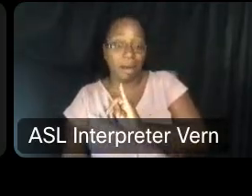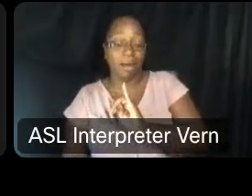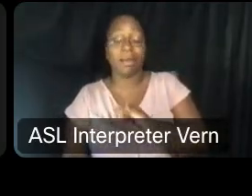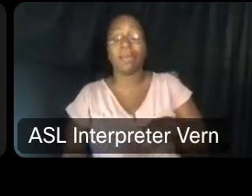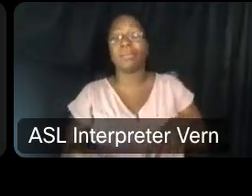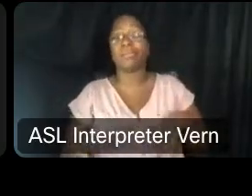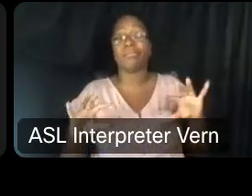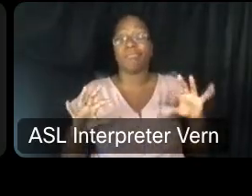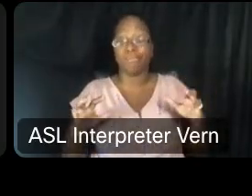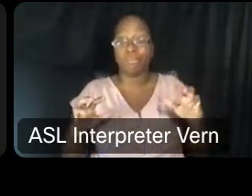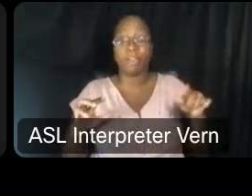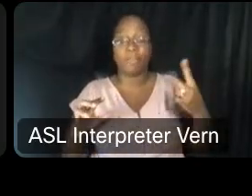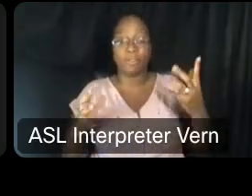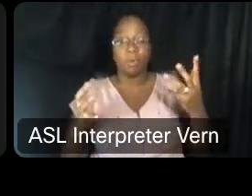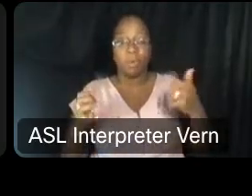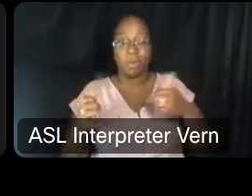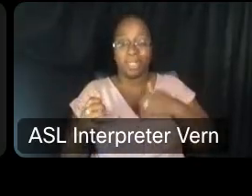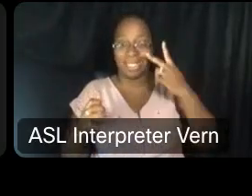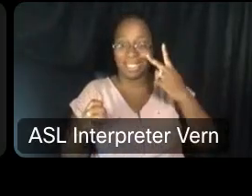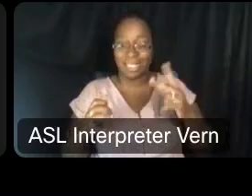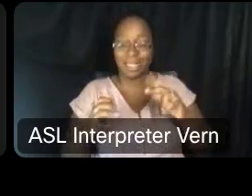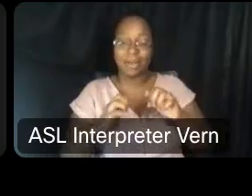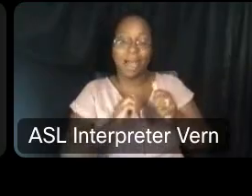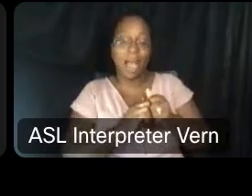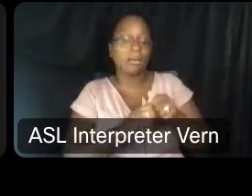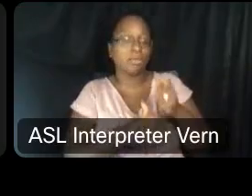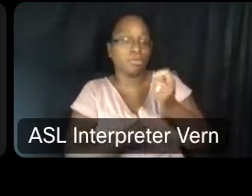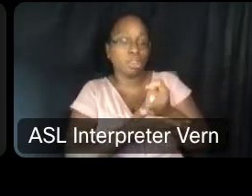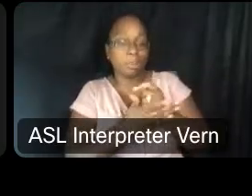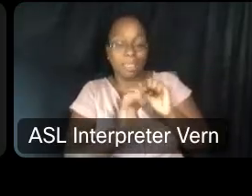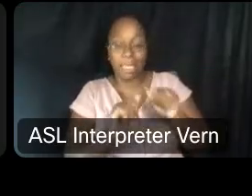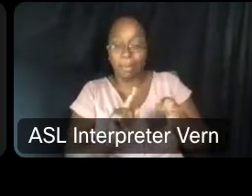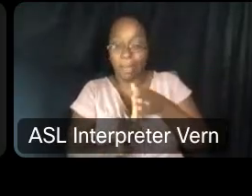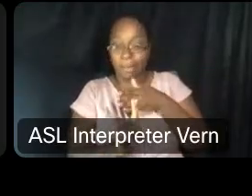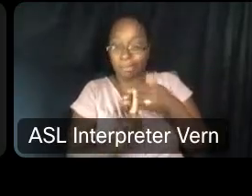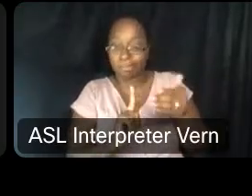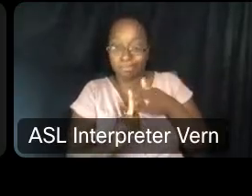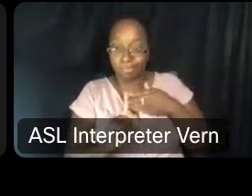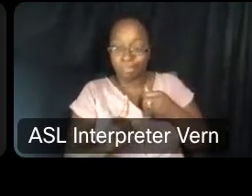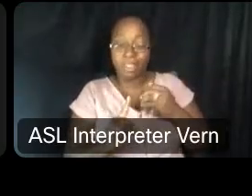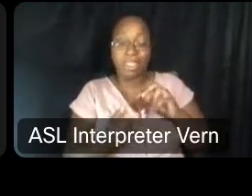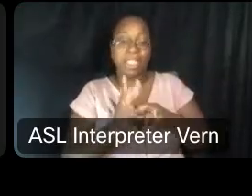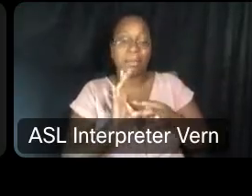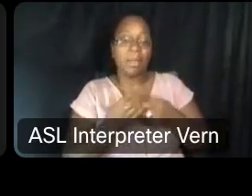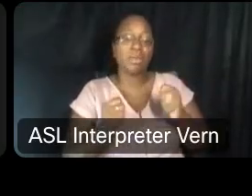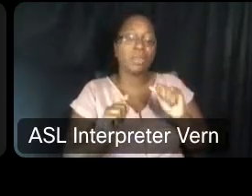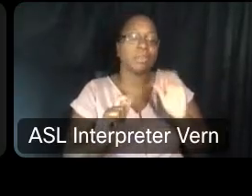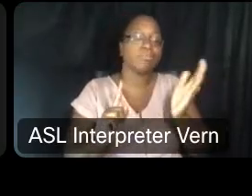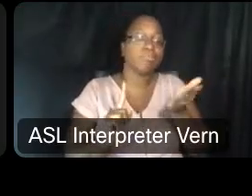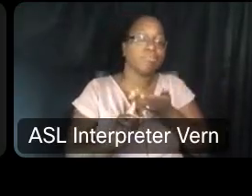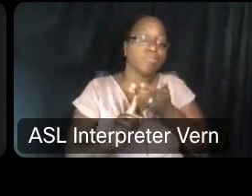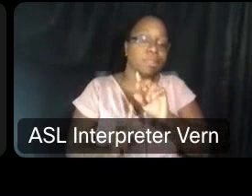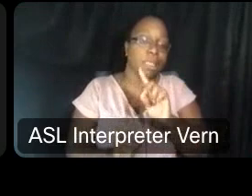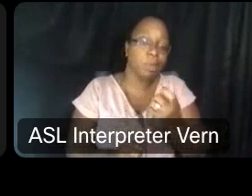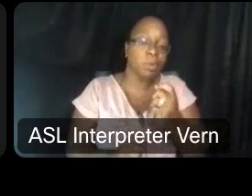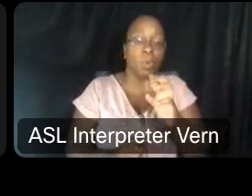look at is the manipulation of treatment. And this is the attempt to influence diagnosis or treatment,